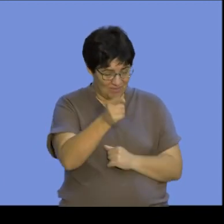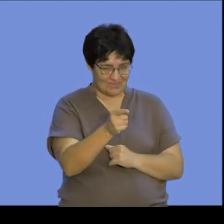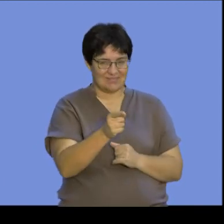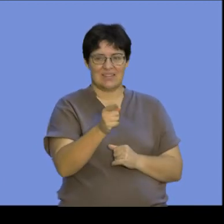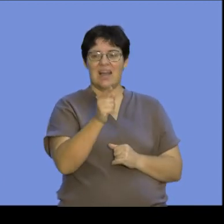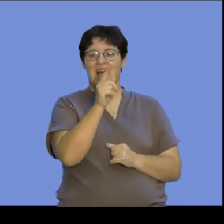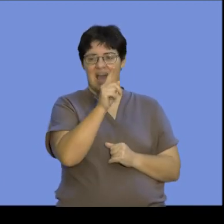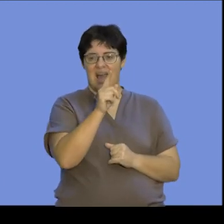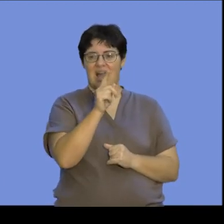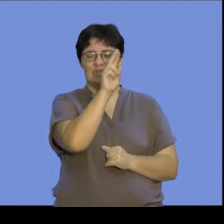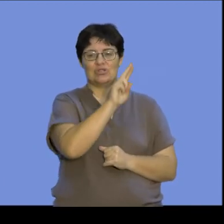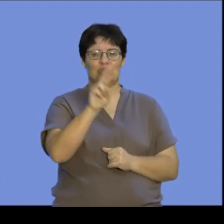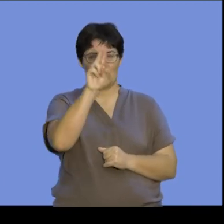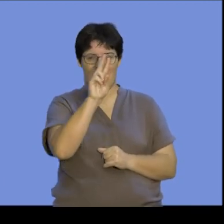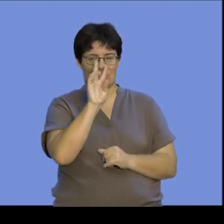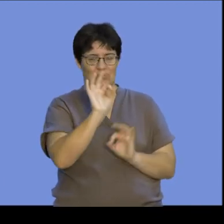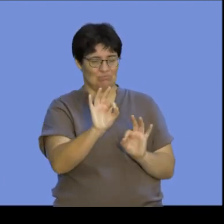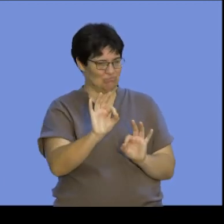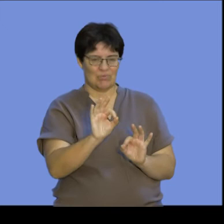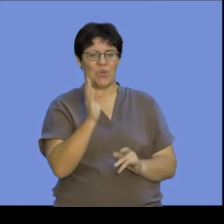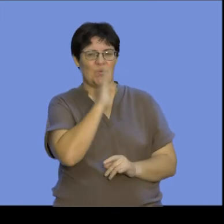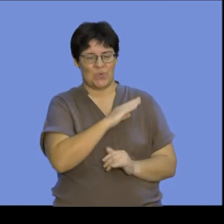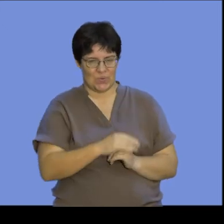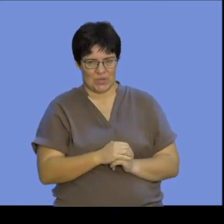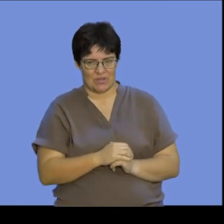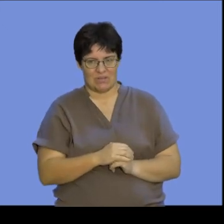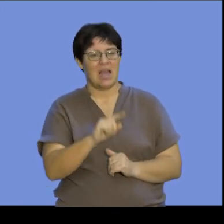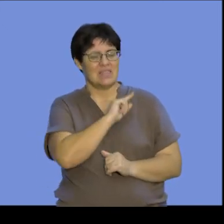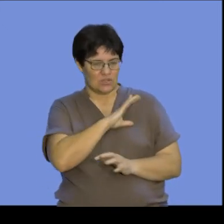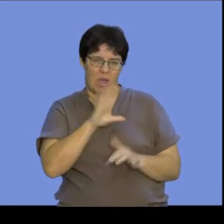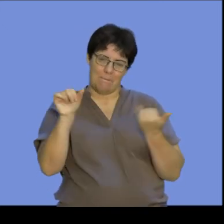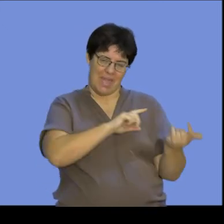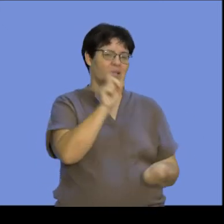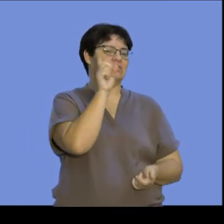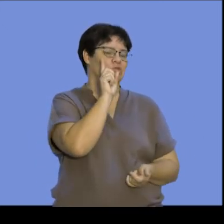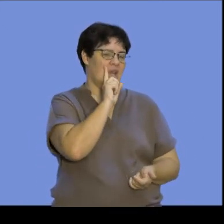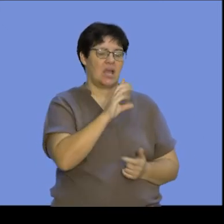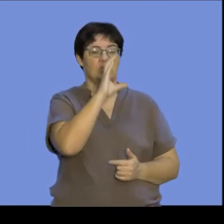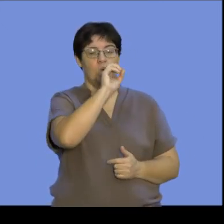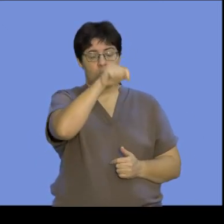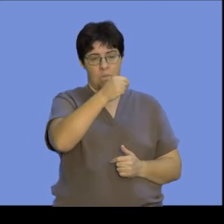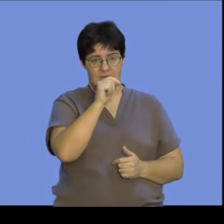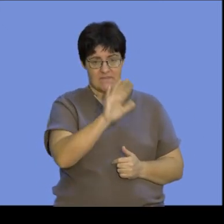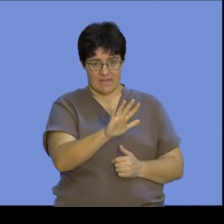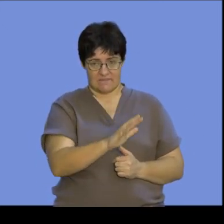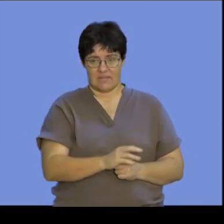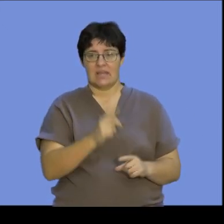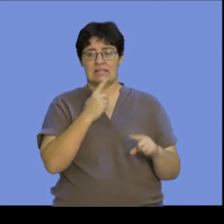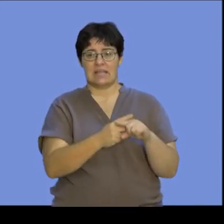didn't square that 2. And that's fine. This is why we go back and check. So we've got 0.5 times